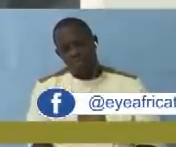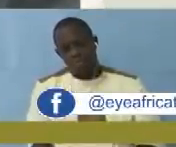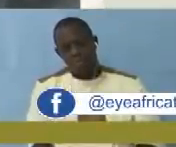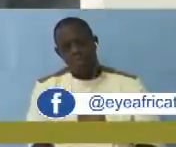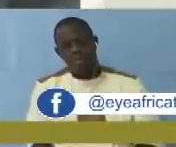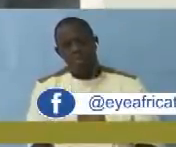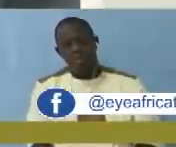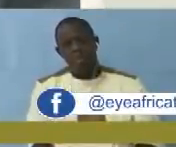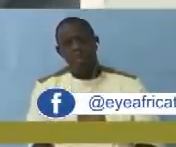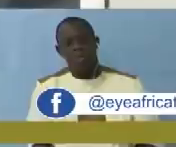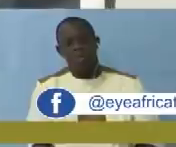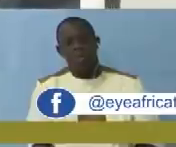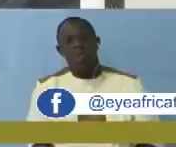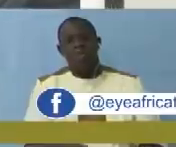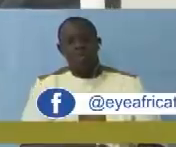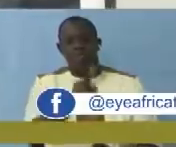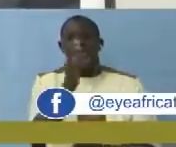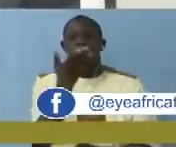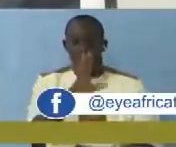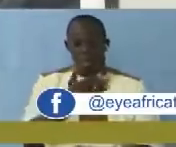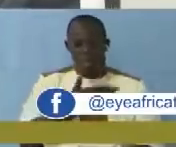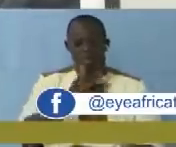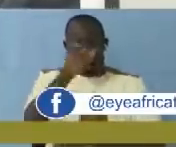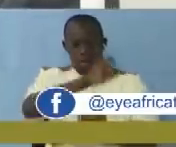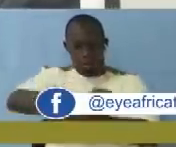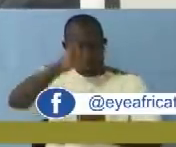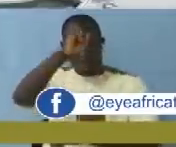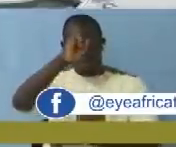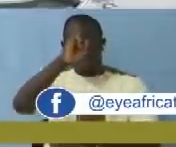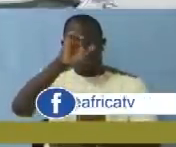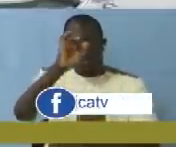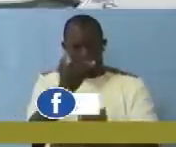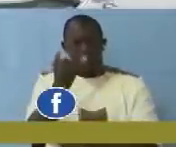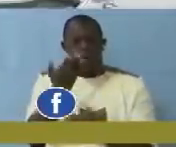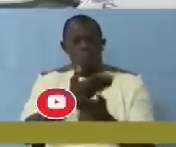You may have seniority because of rank.